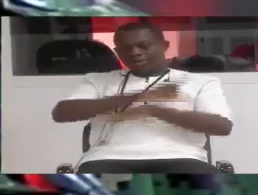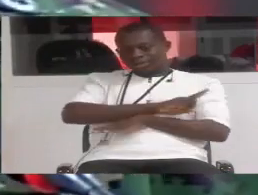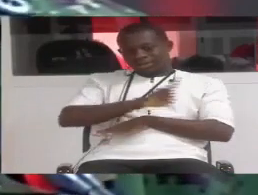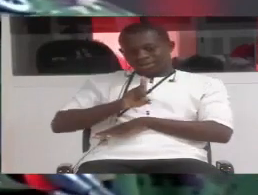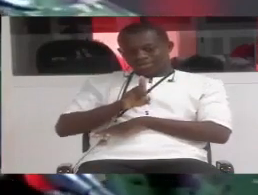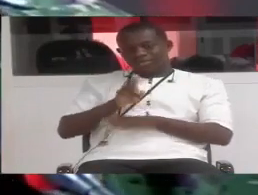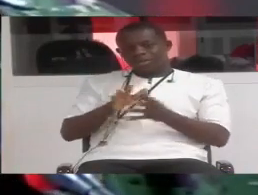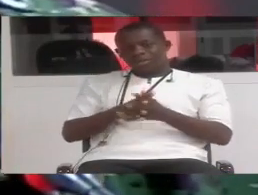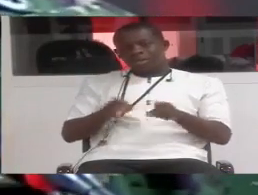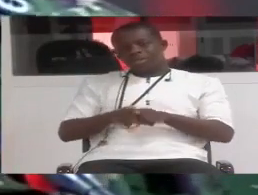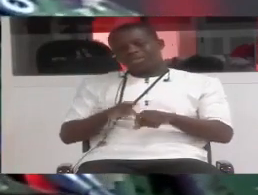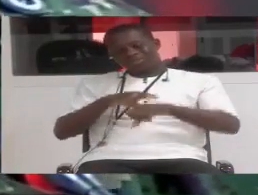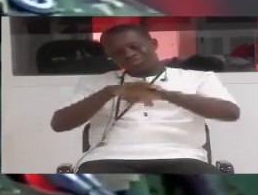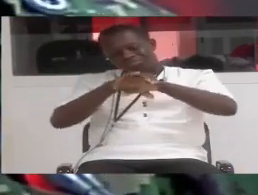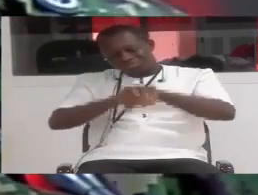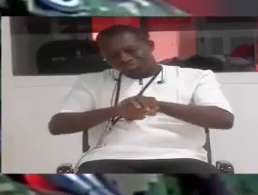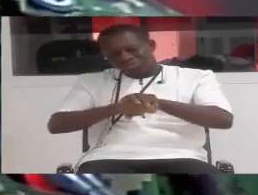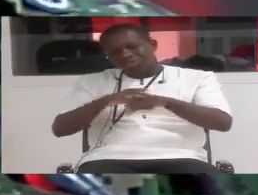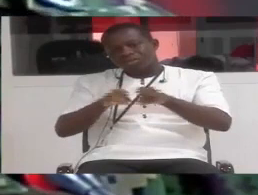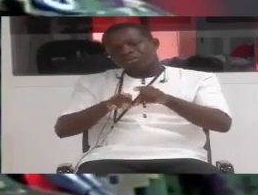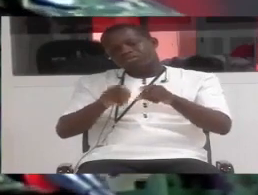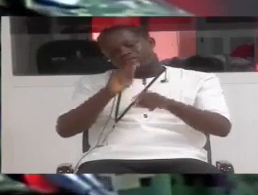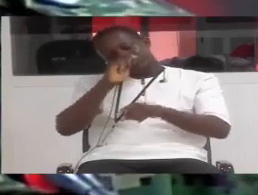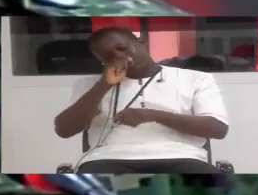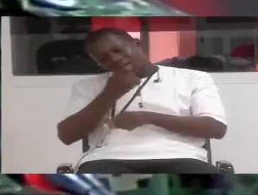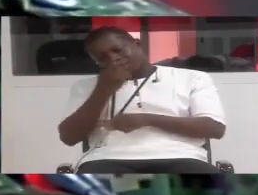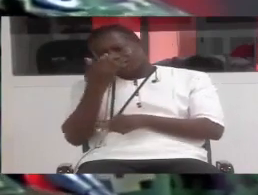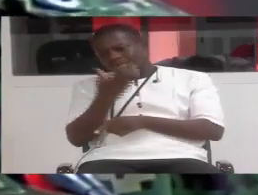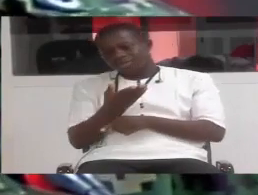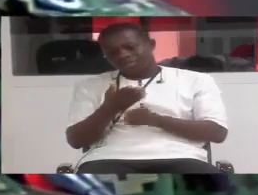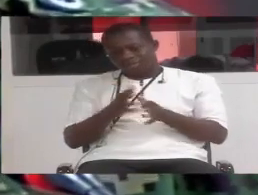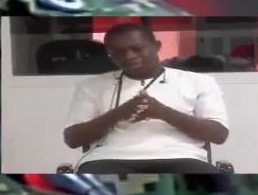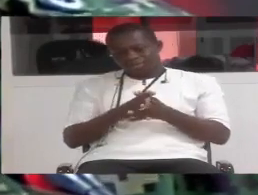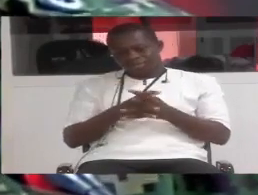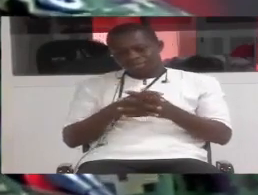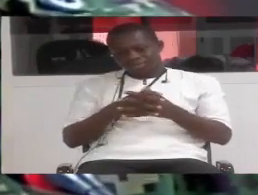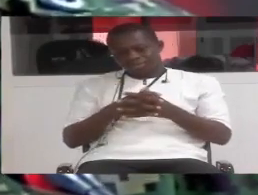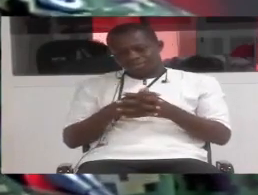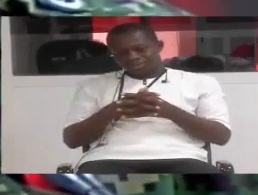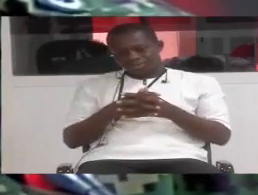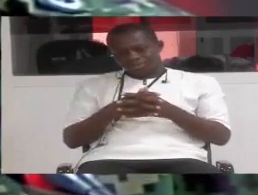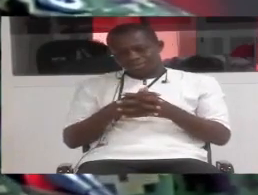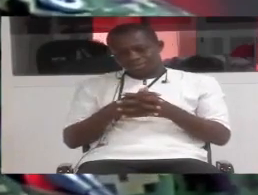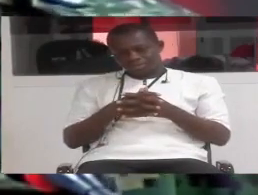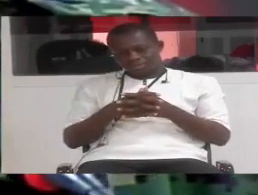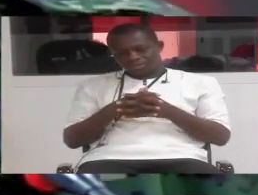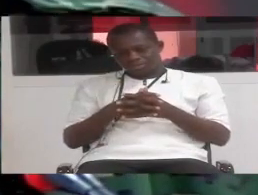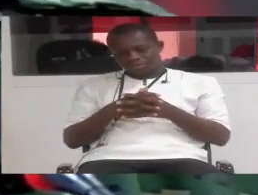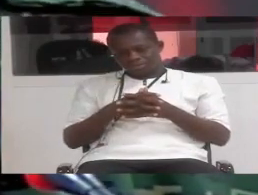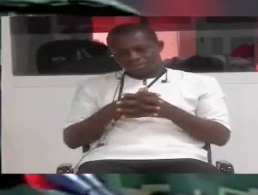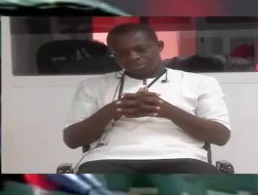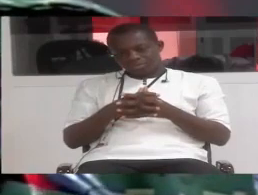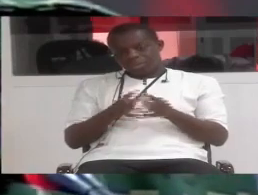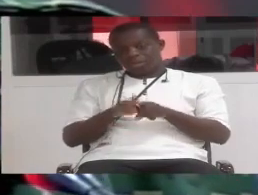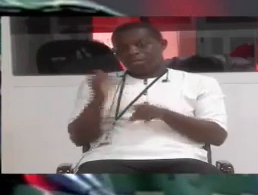heads. Ñu boss leen be genné sen niw. And they strangulated them until they they died.